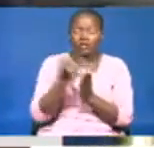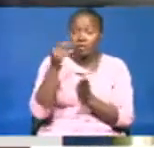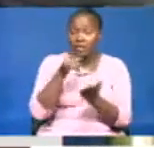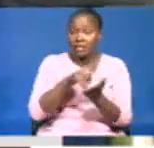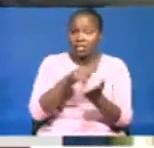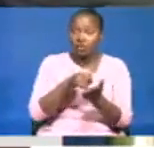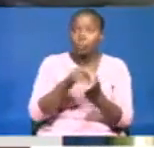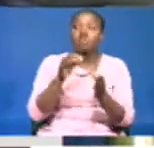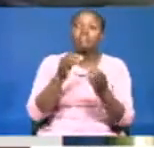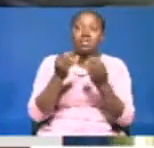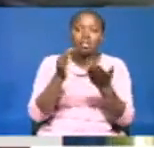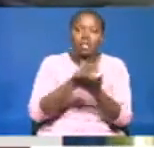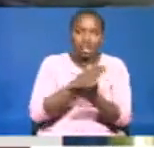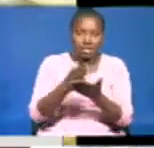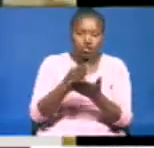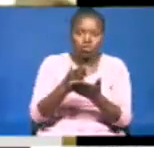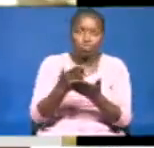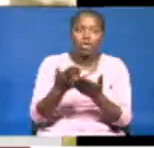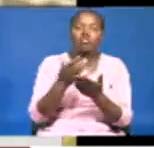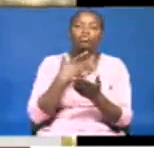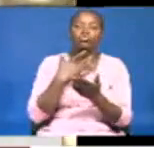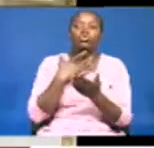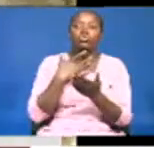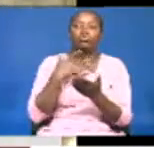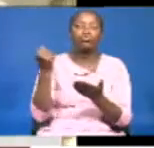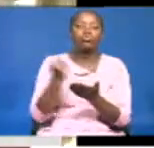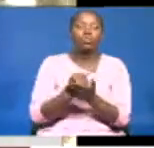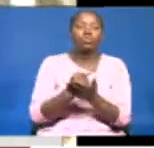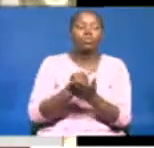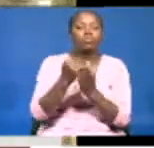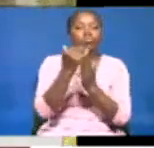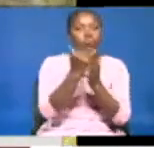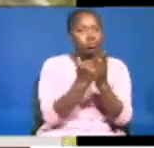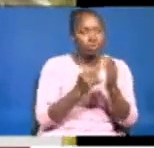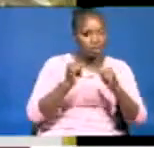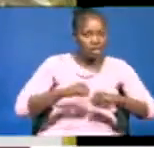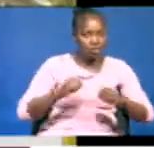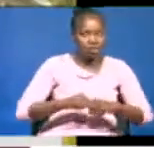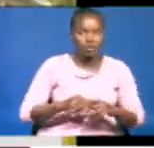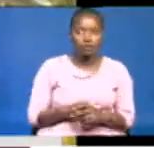communicated to the union to seal an amicable statement.